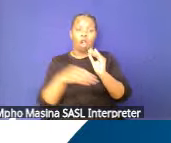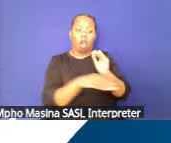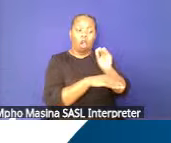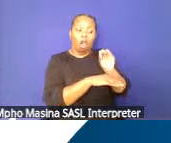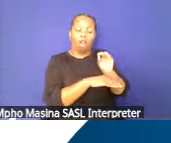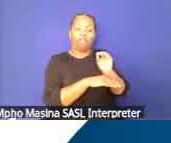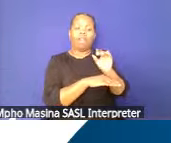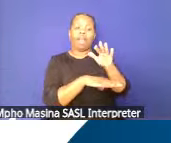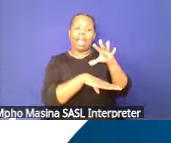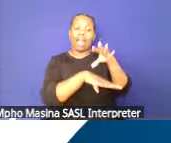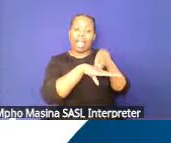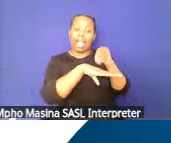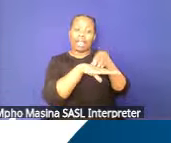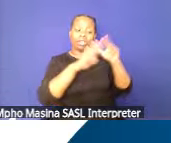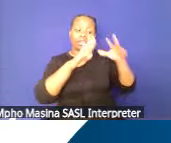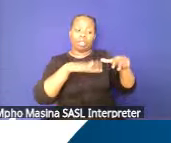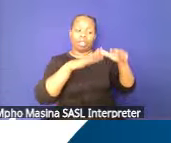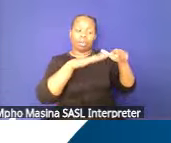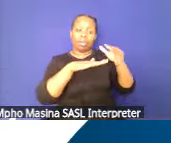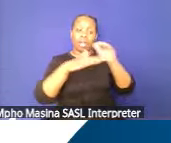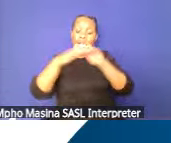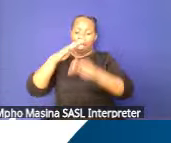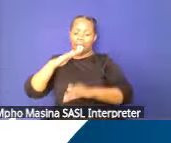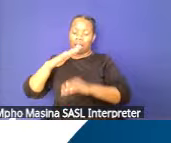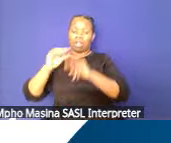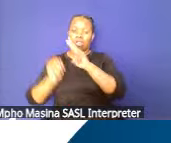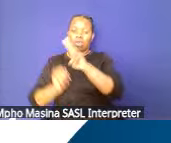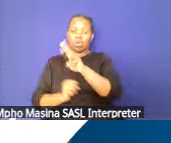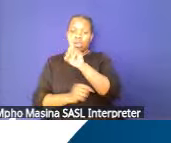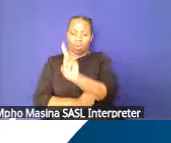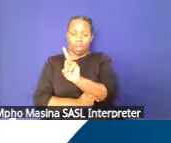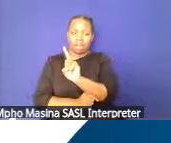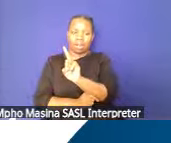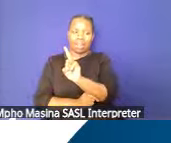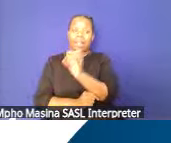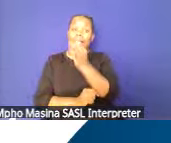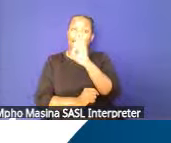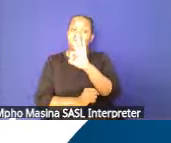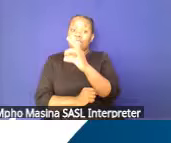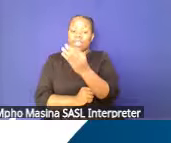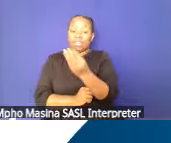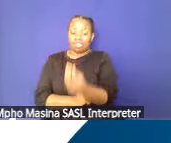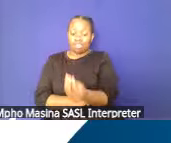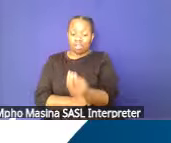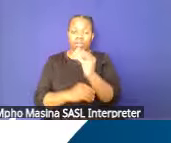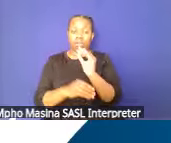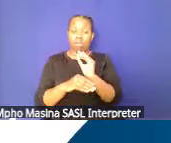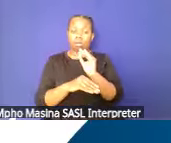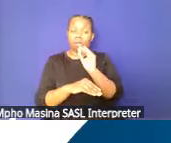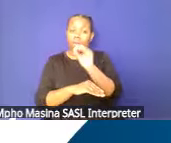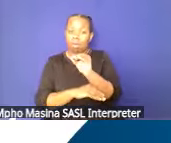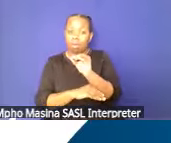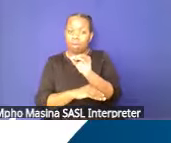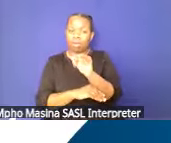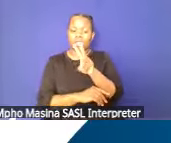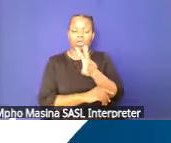but under the age of 21, if the child is over